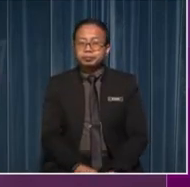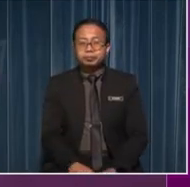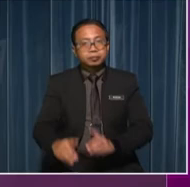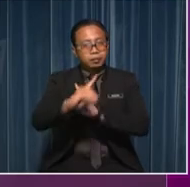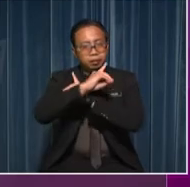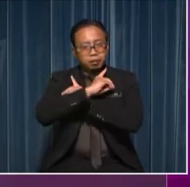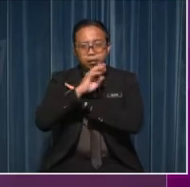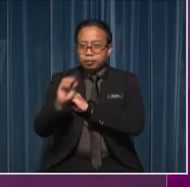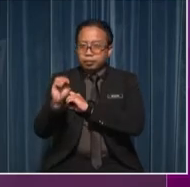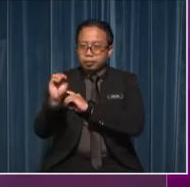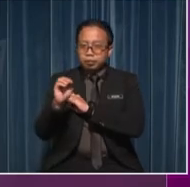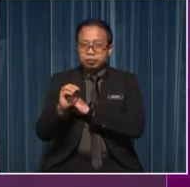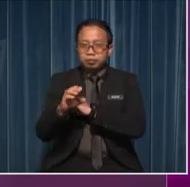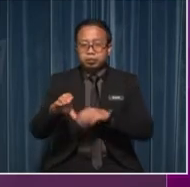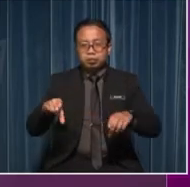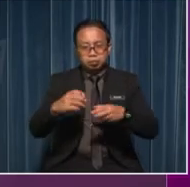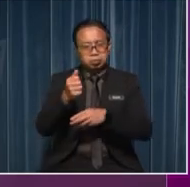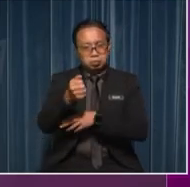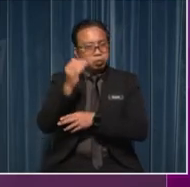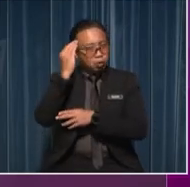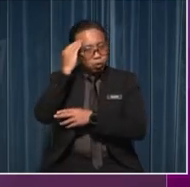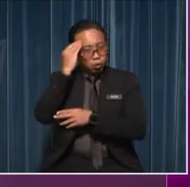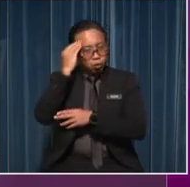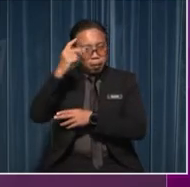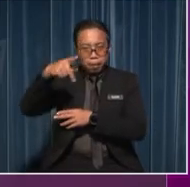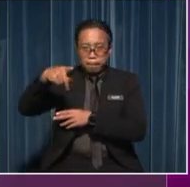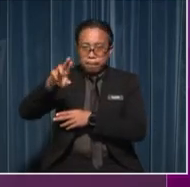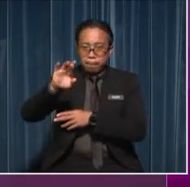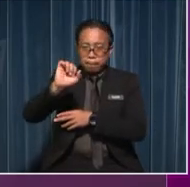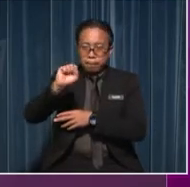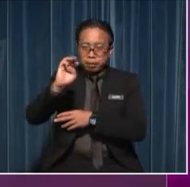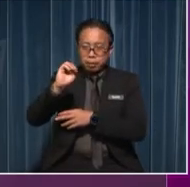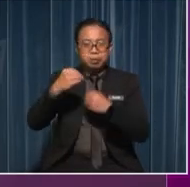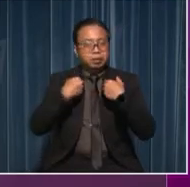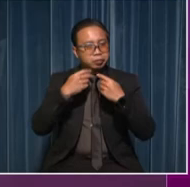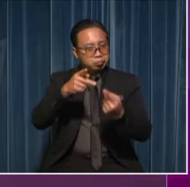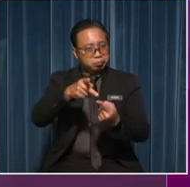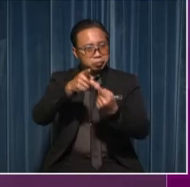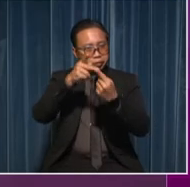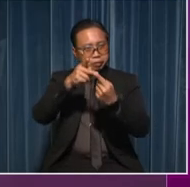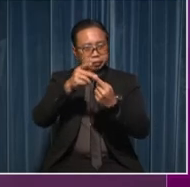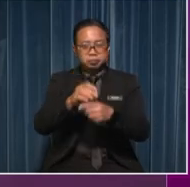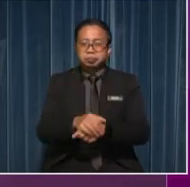Dear pupils, did you know that prisms have a special feature?